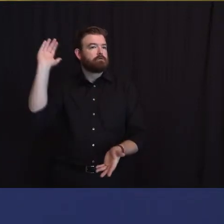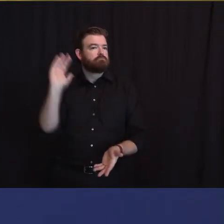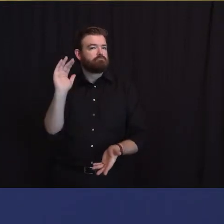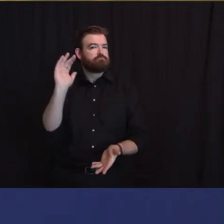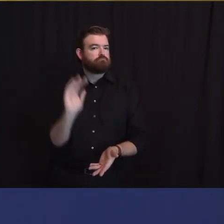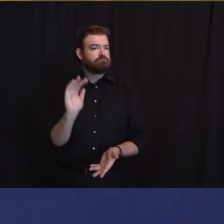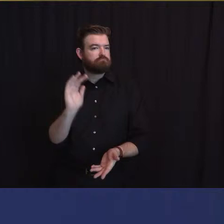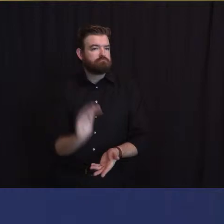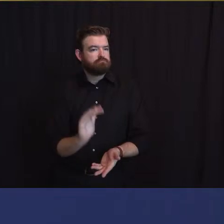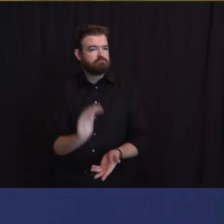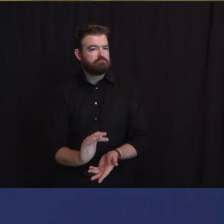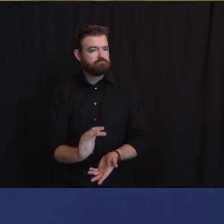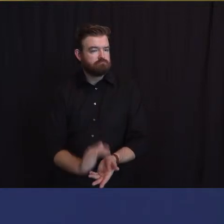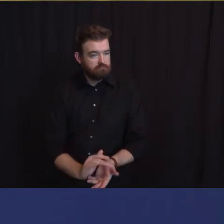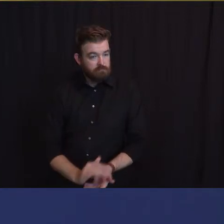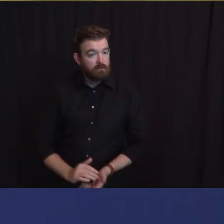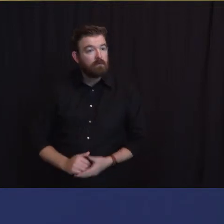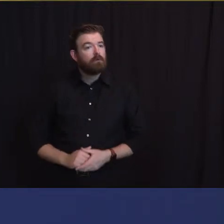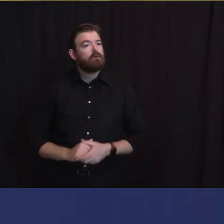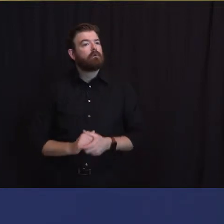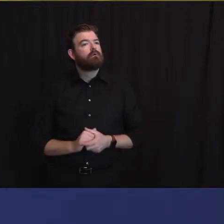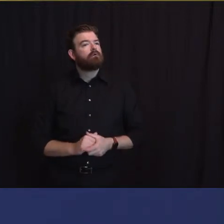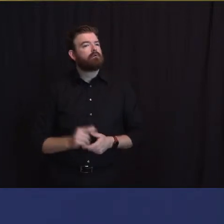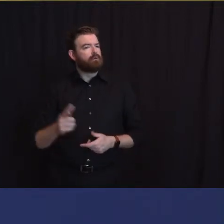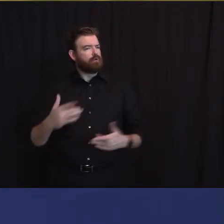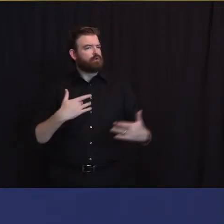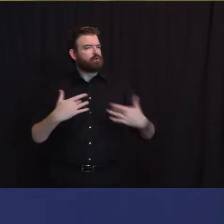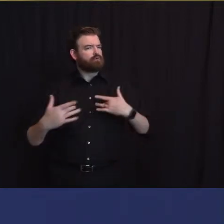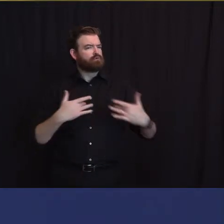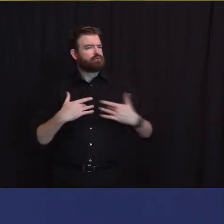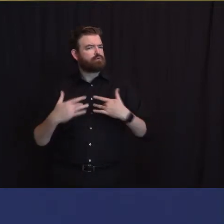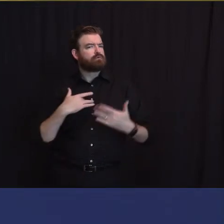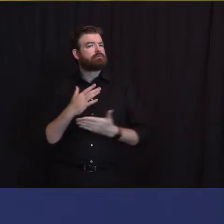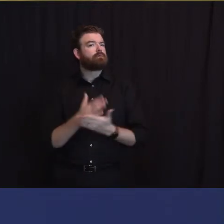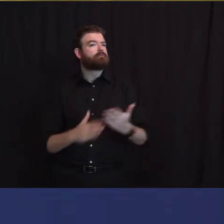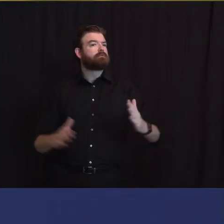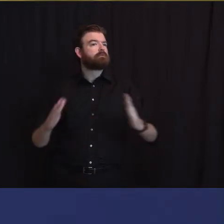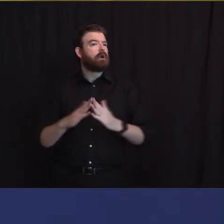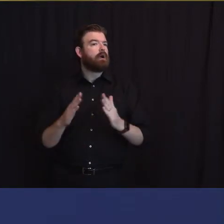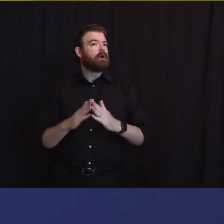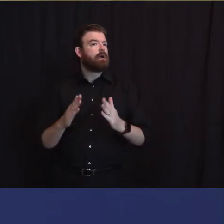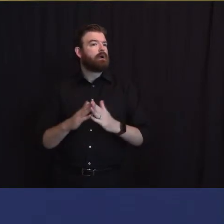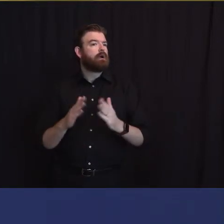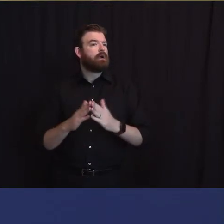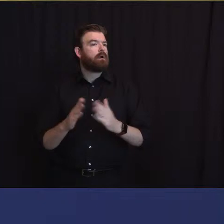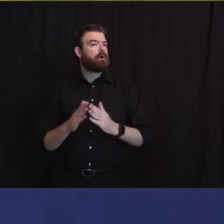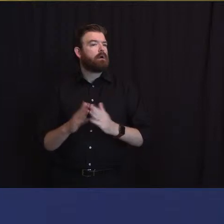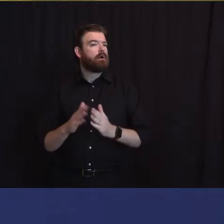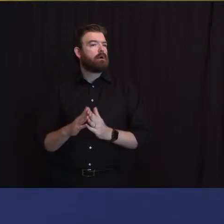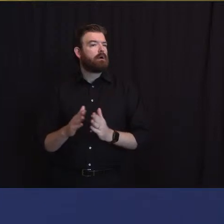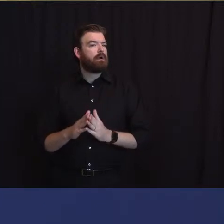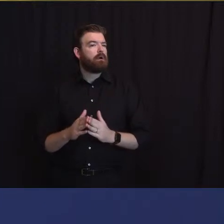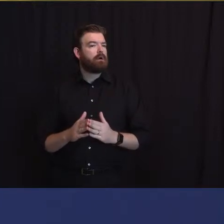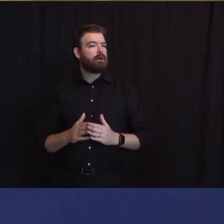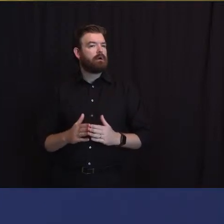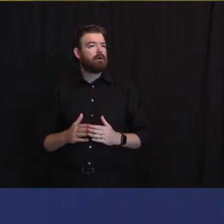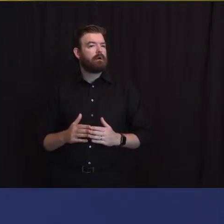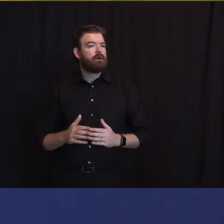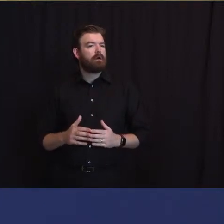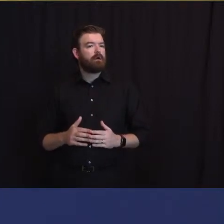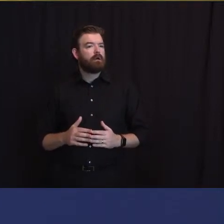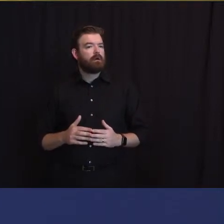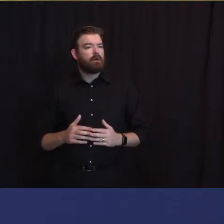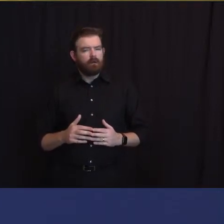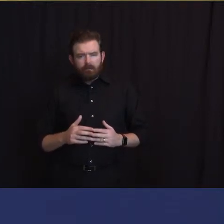you concerned that towns with just 30 or 40% of adults vaccinated will seek spikes in COVID? And would you consider